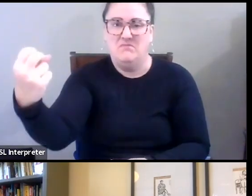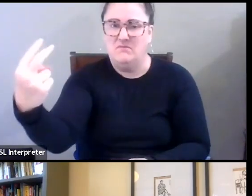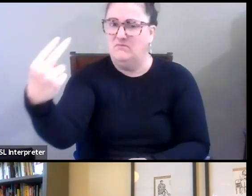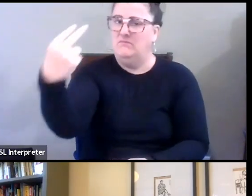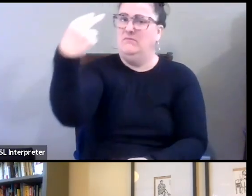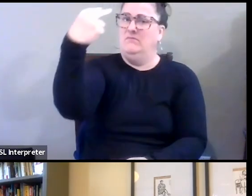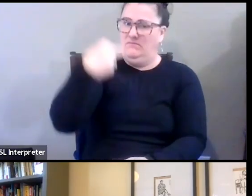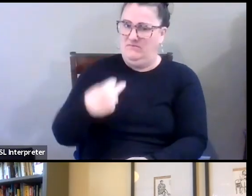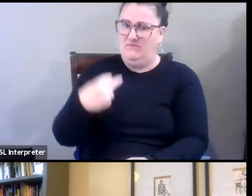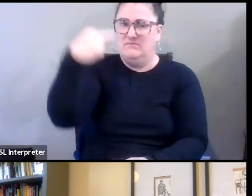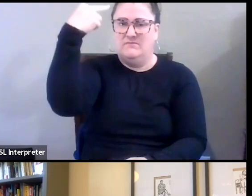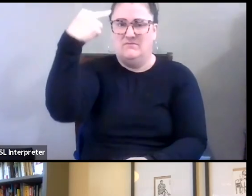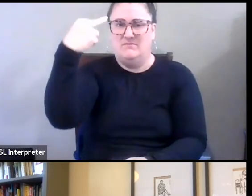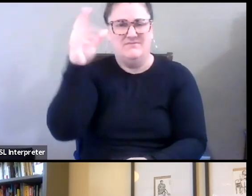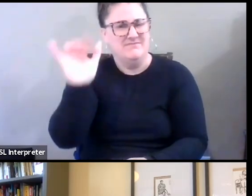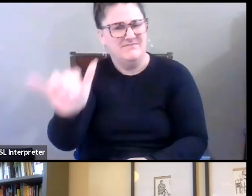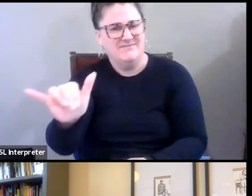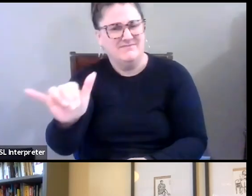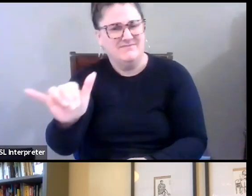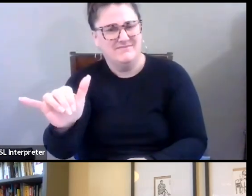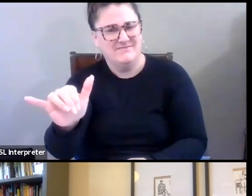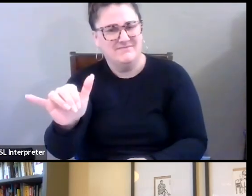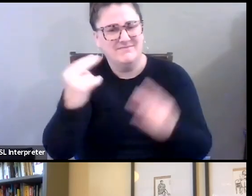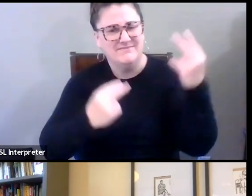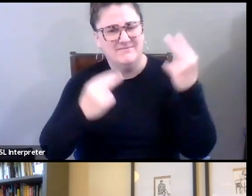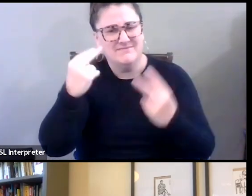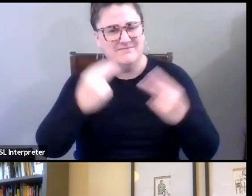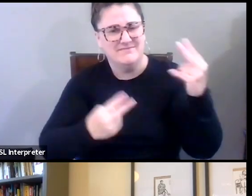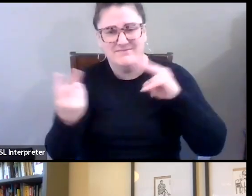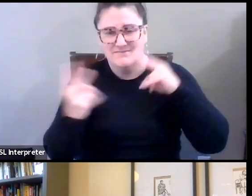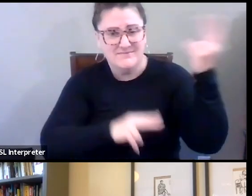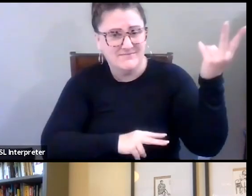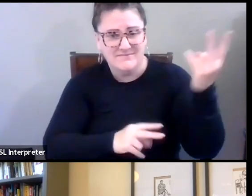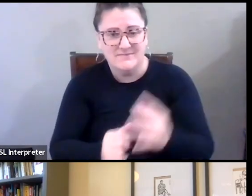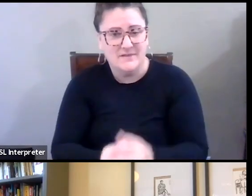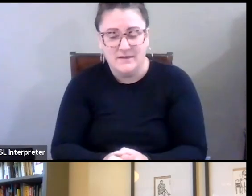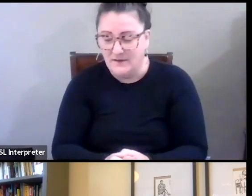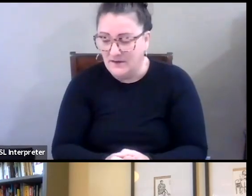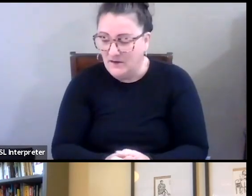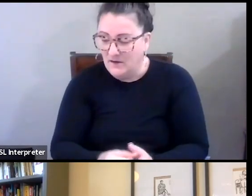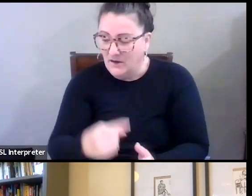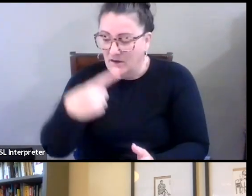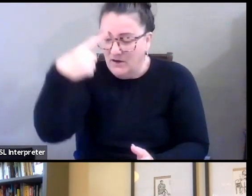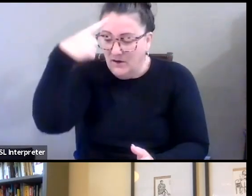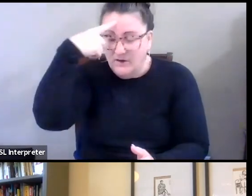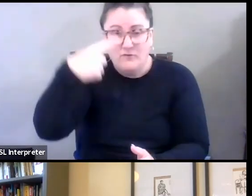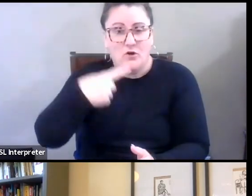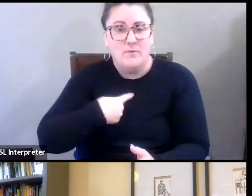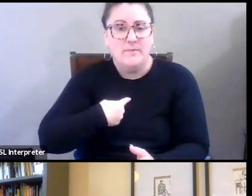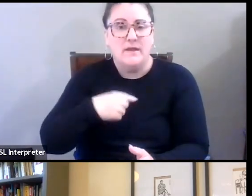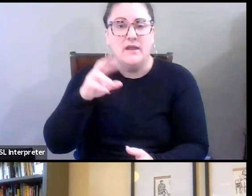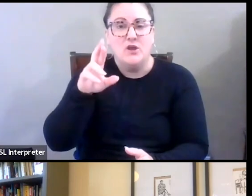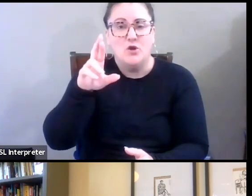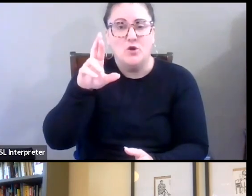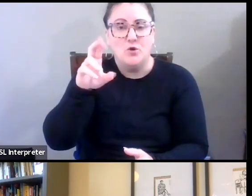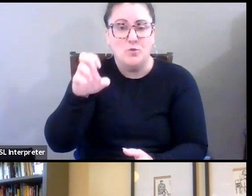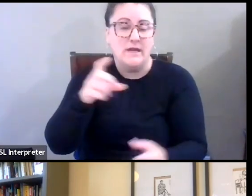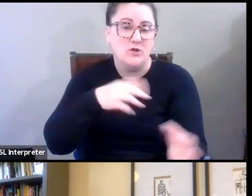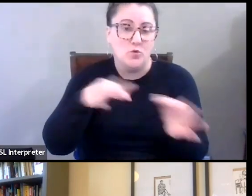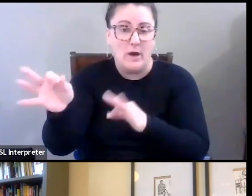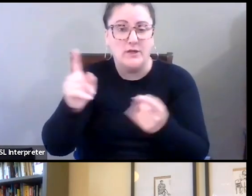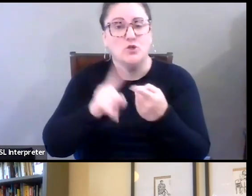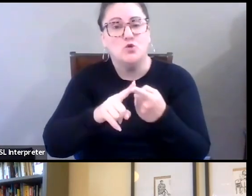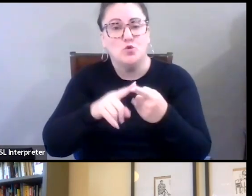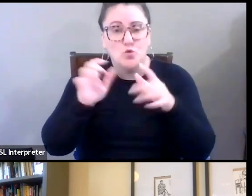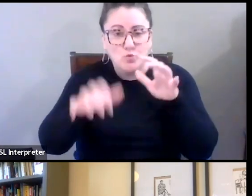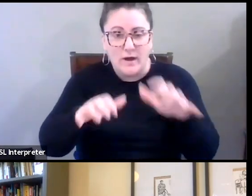body with an outsider's gaze. And I think part of that, for me, certainly redirected itself into writing because I was